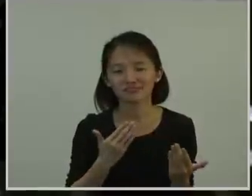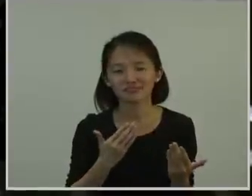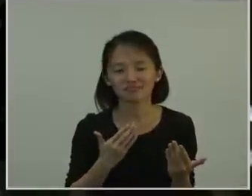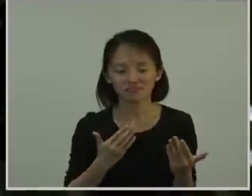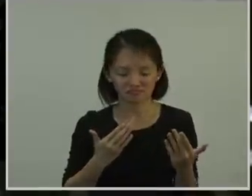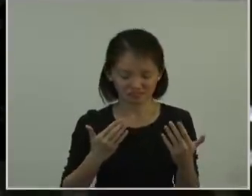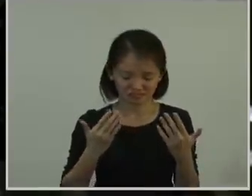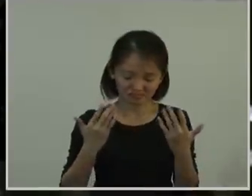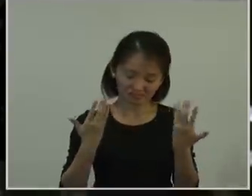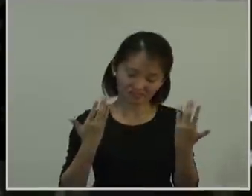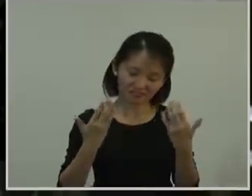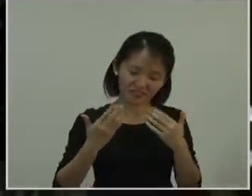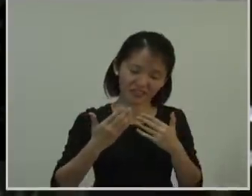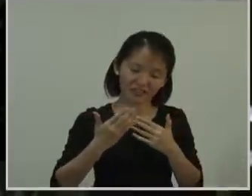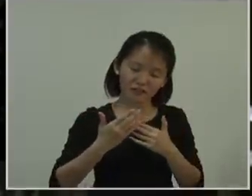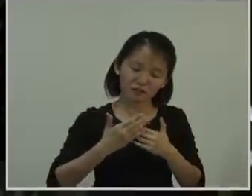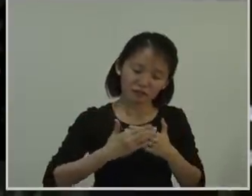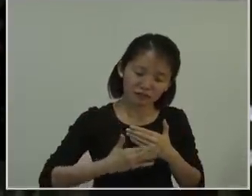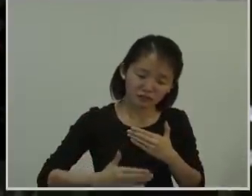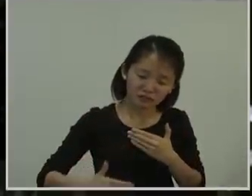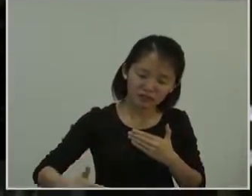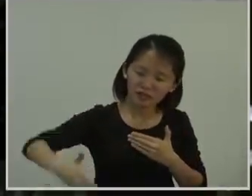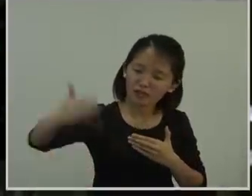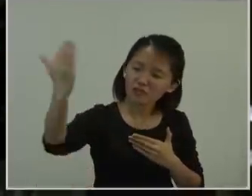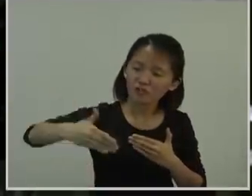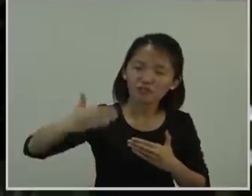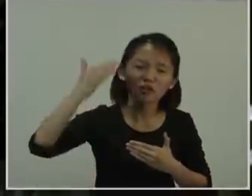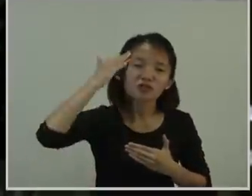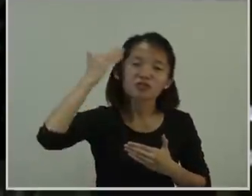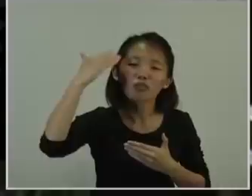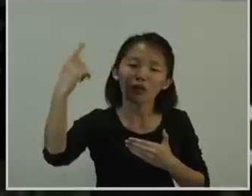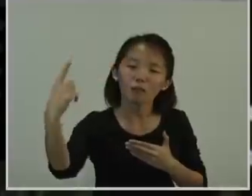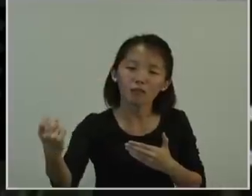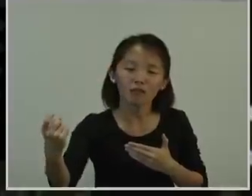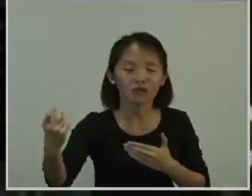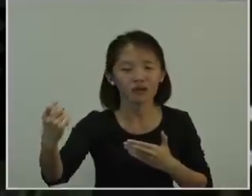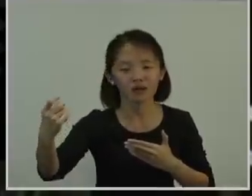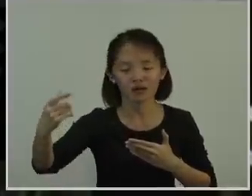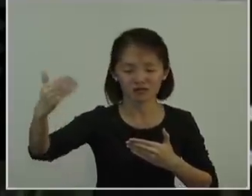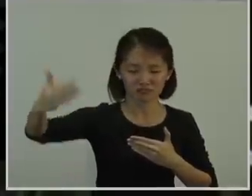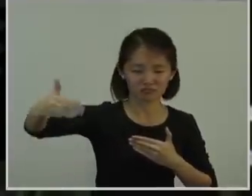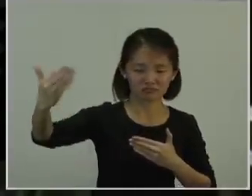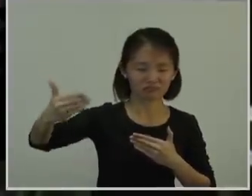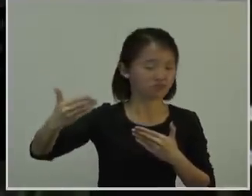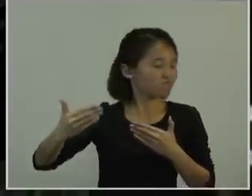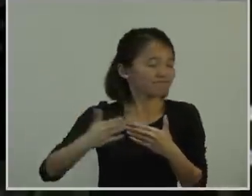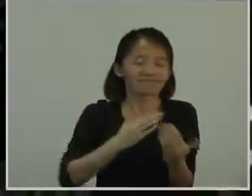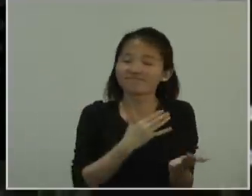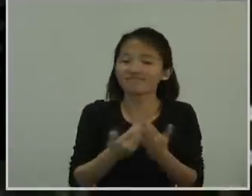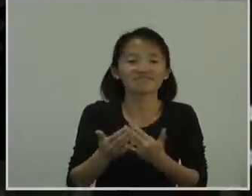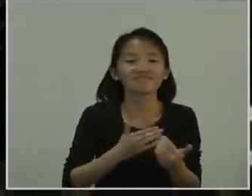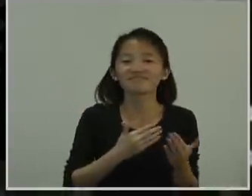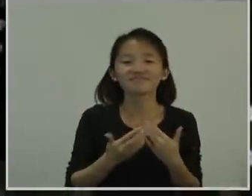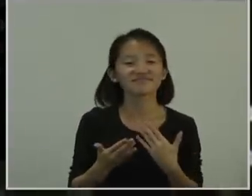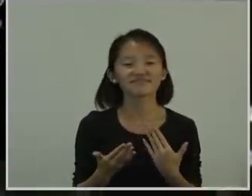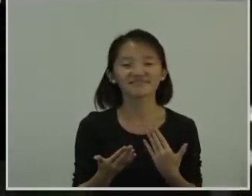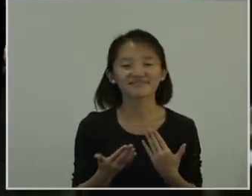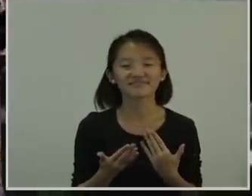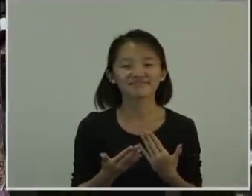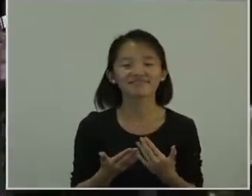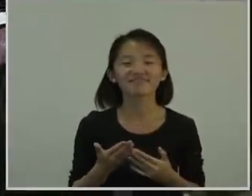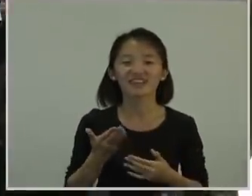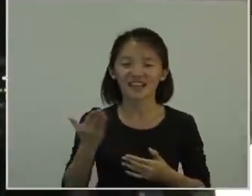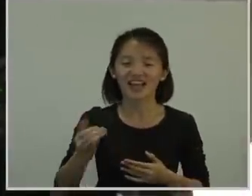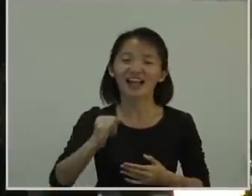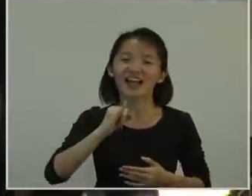how final death can seem to be at the end, there is